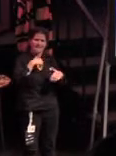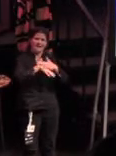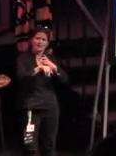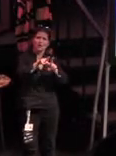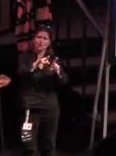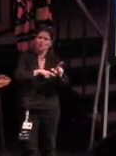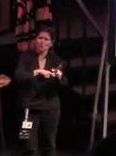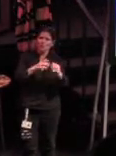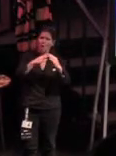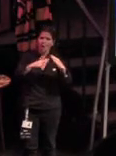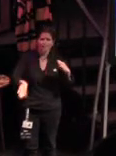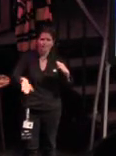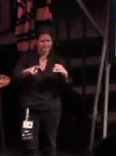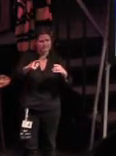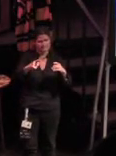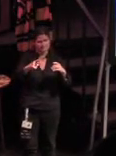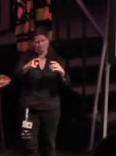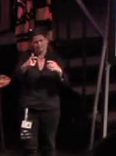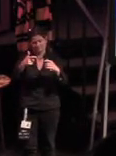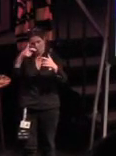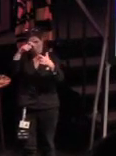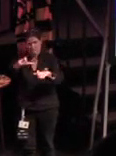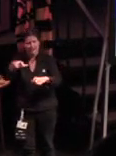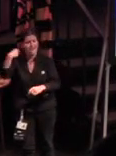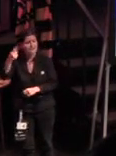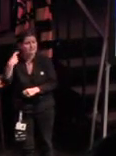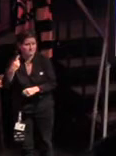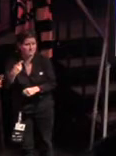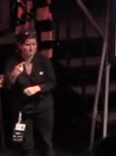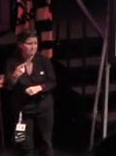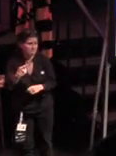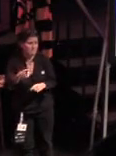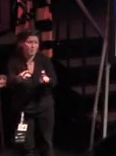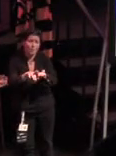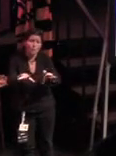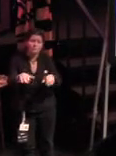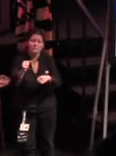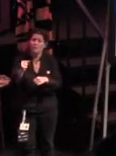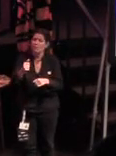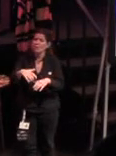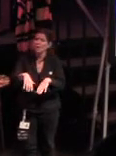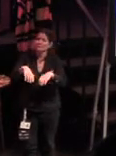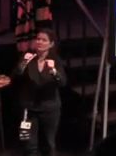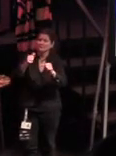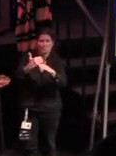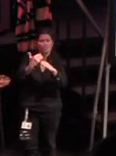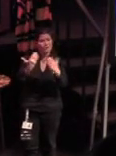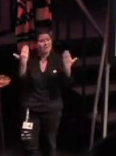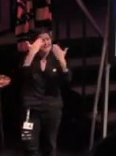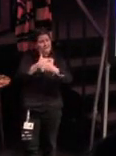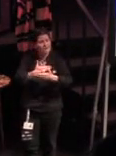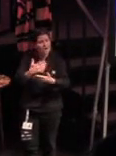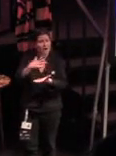in London. And I had also started to club promote in the evenings with my friends because it was fun and I liked clubbing.